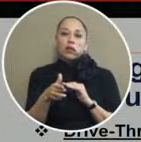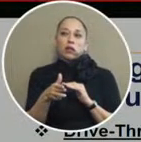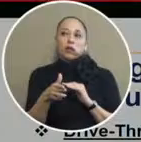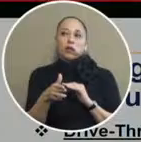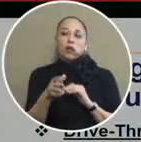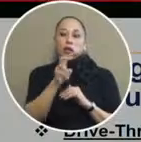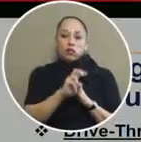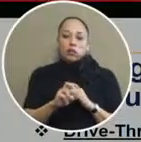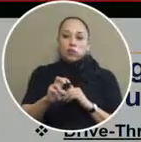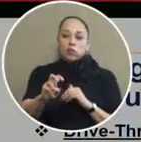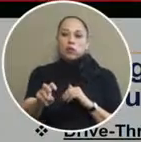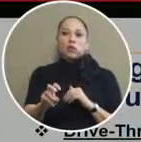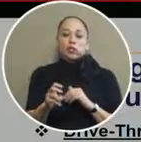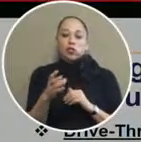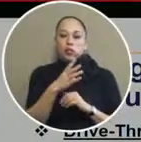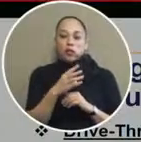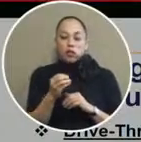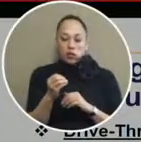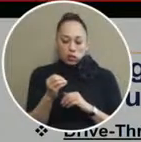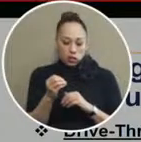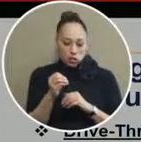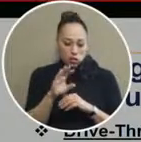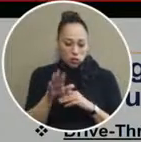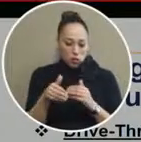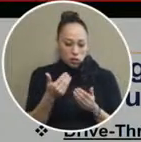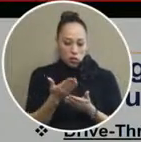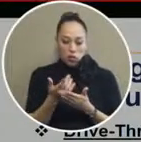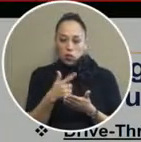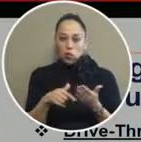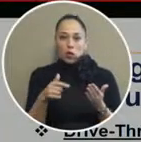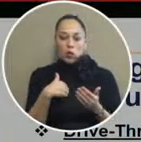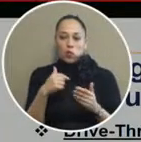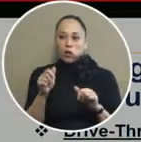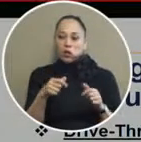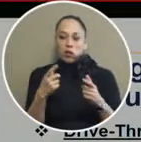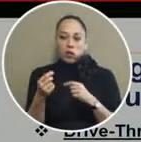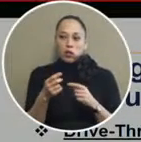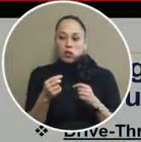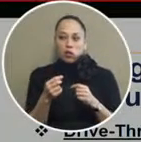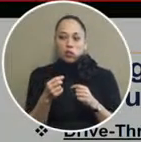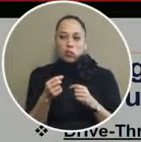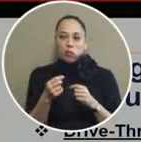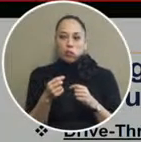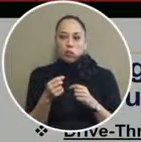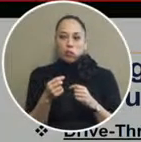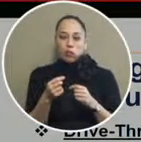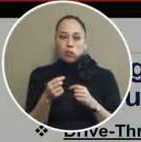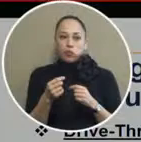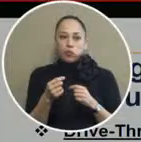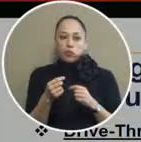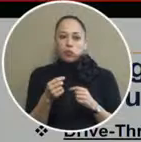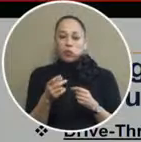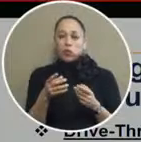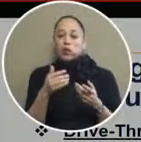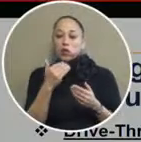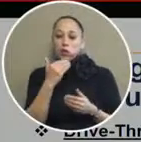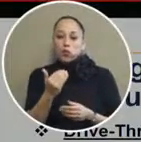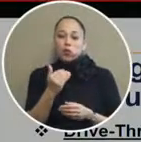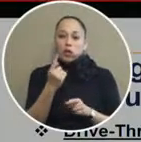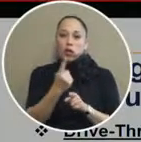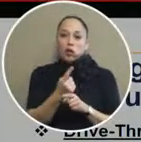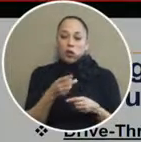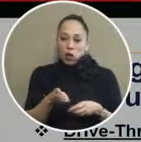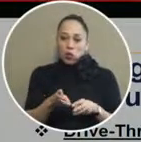public transportation and allowing all members of our community to be able to access it effectively and efficiently. The move-in time,